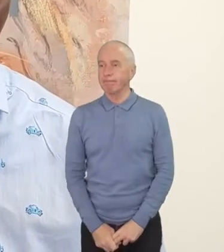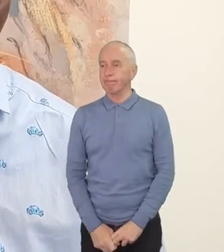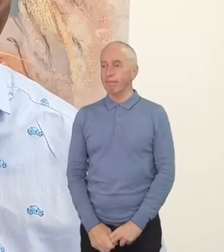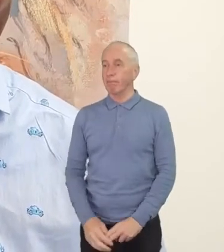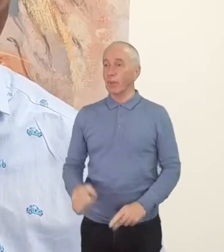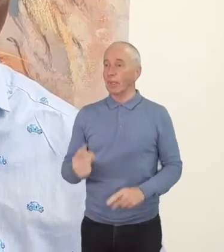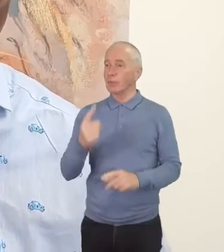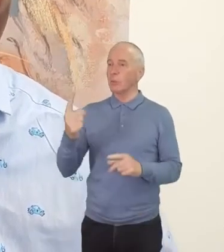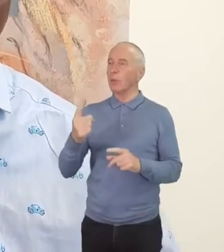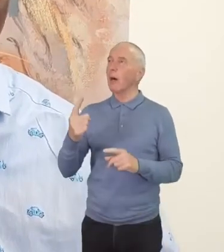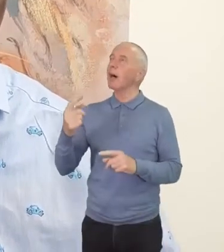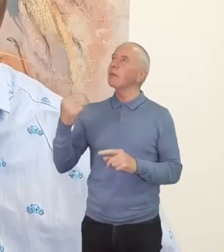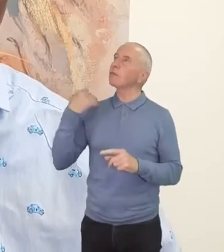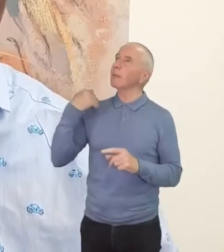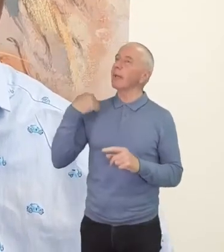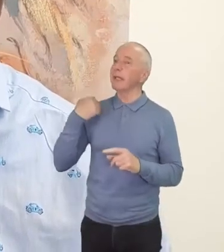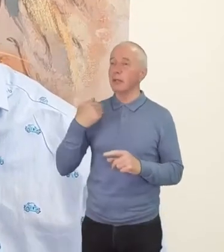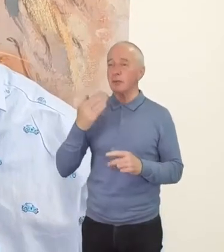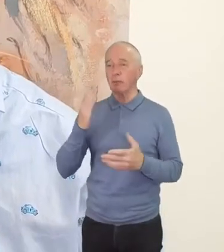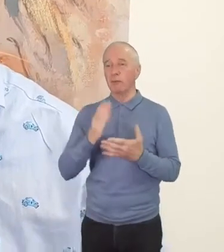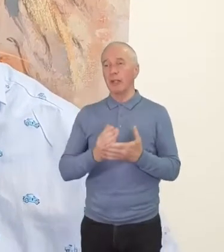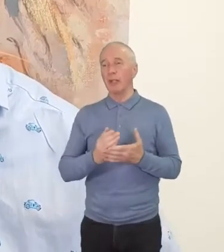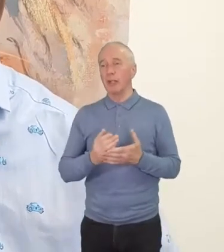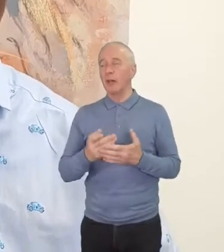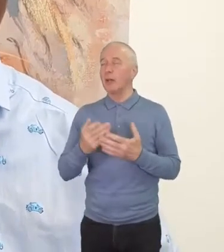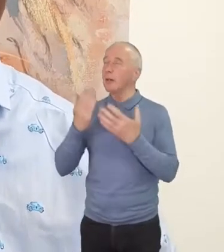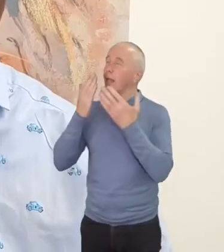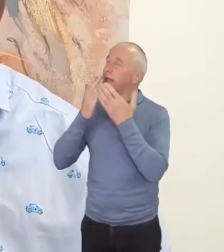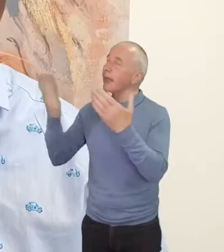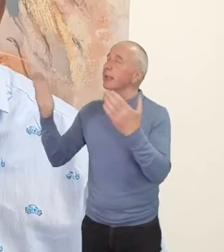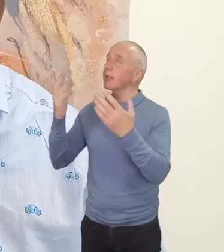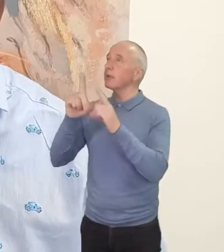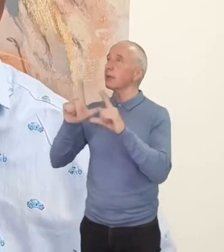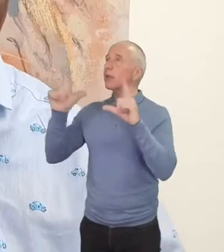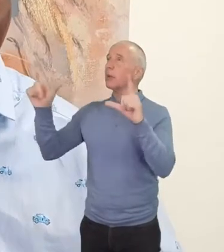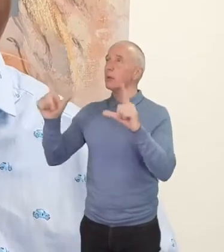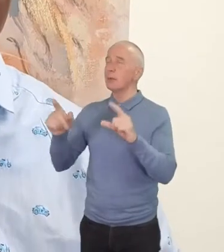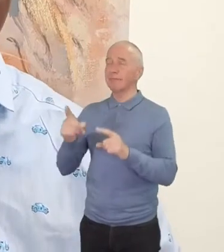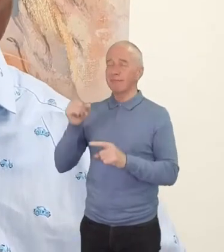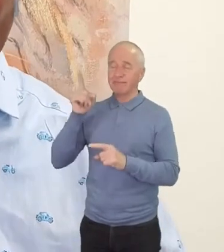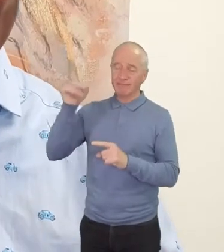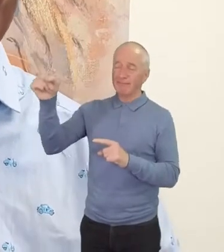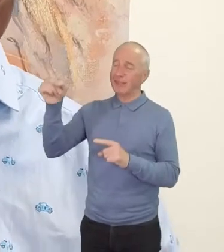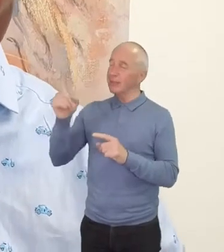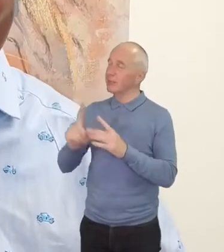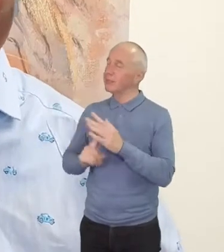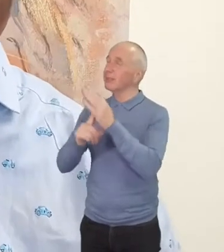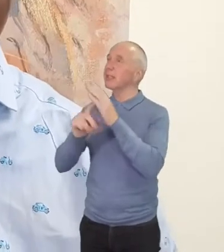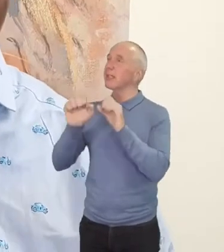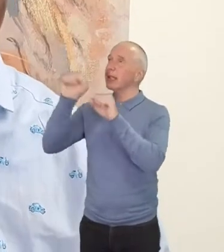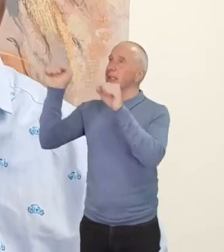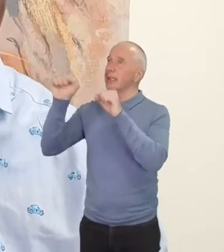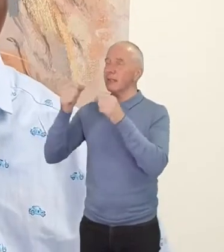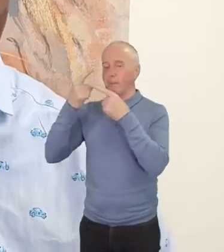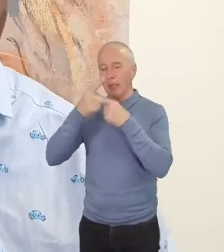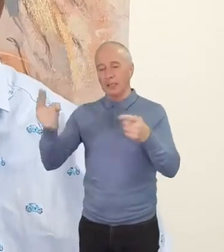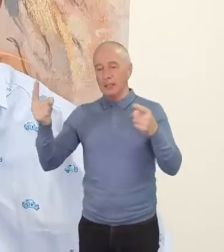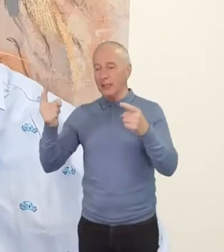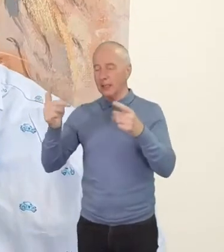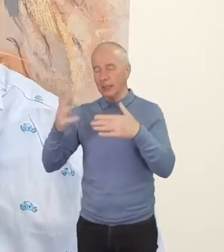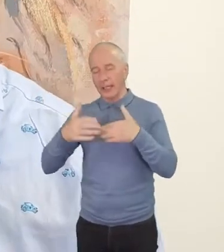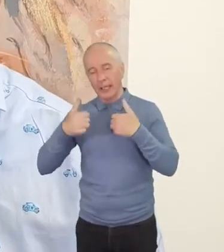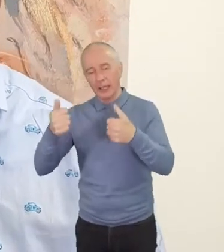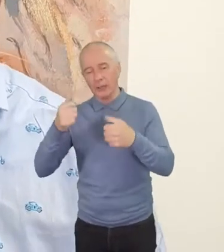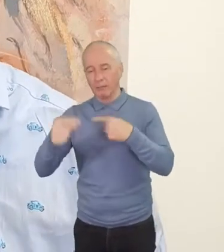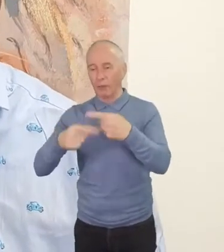1 reminds us, "Oh, give thanks to the Lord, for he is good, and his mercies endures forever." Let